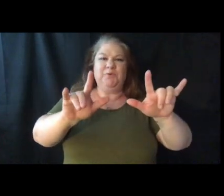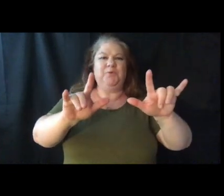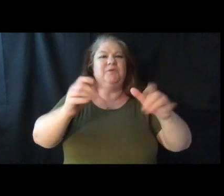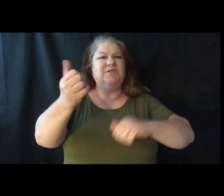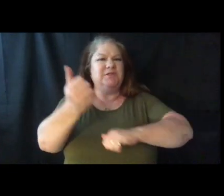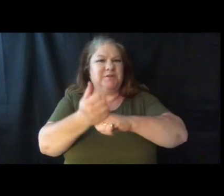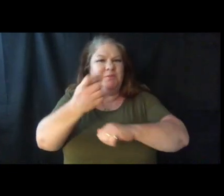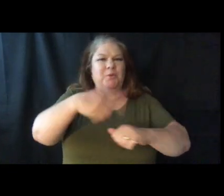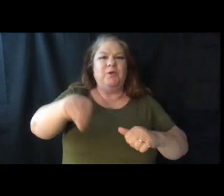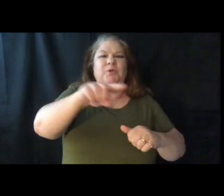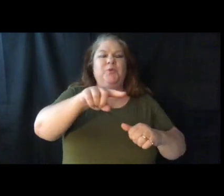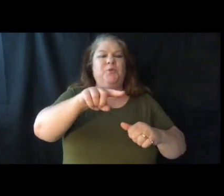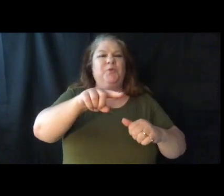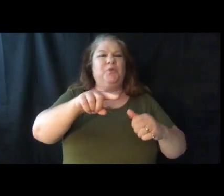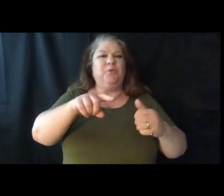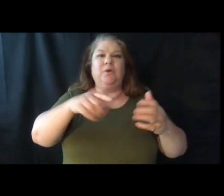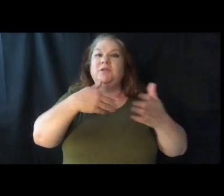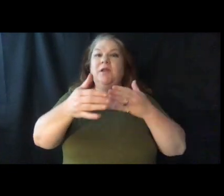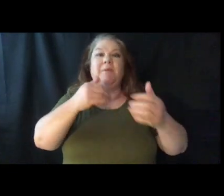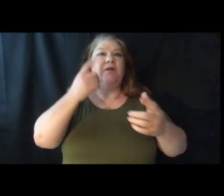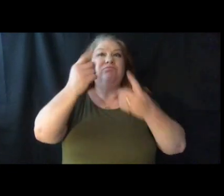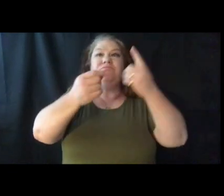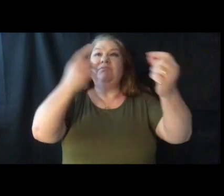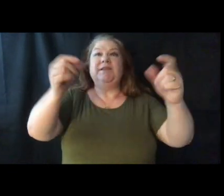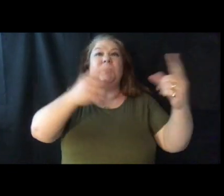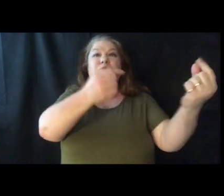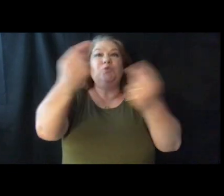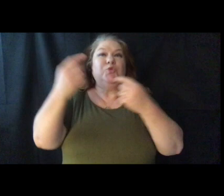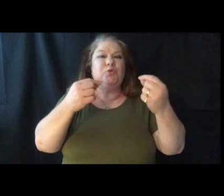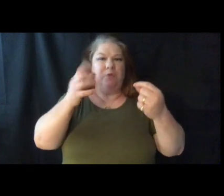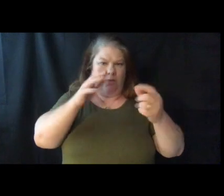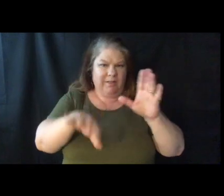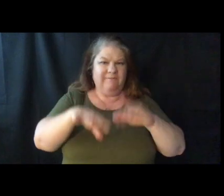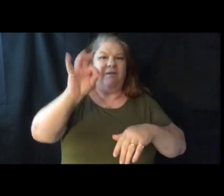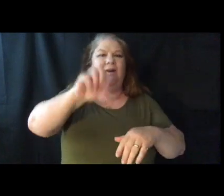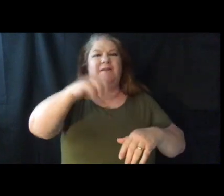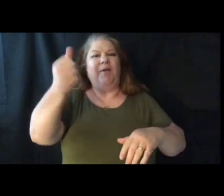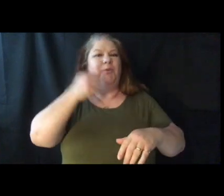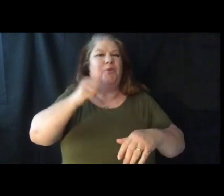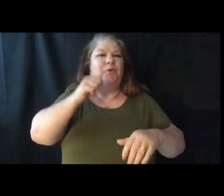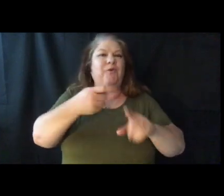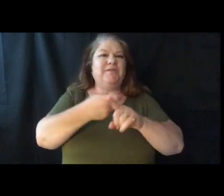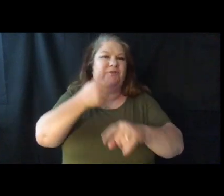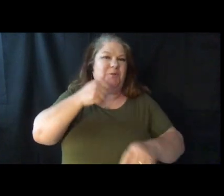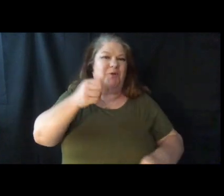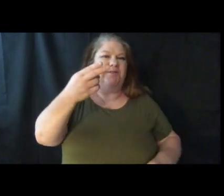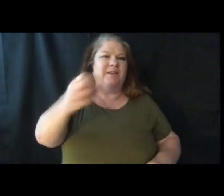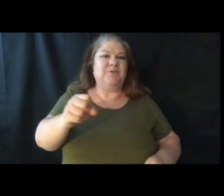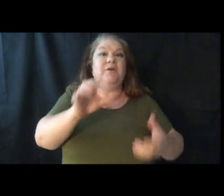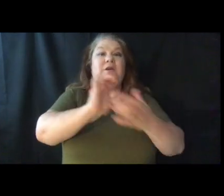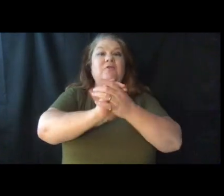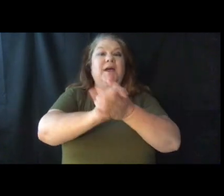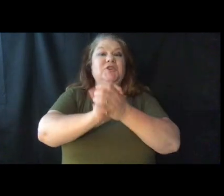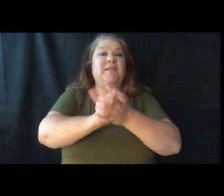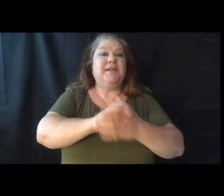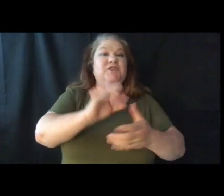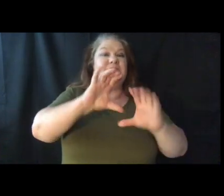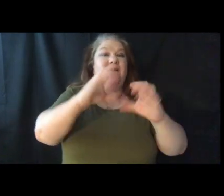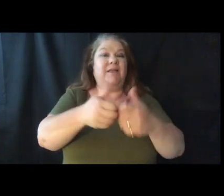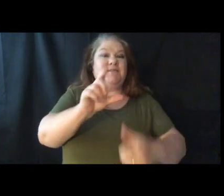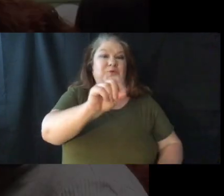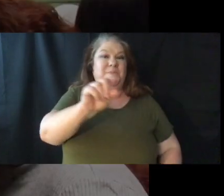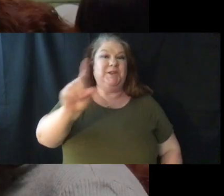that we love you. Know that we are supporting you. And no matter where you go, there is always a Girls High Girl. Congratulations, class